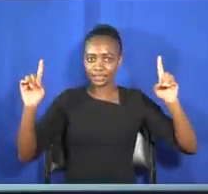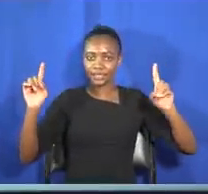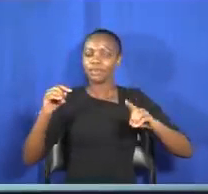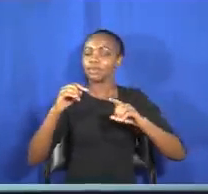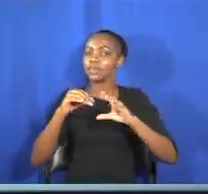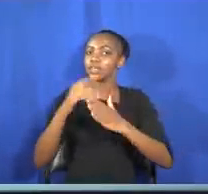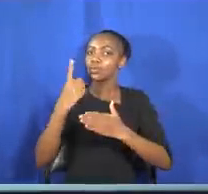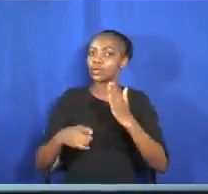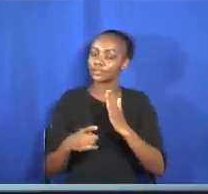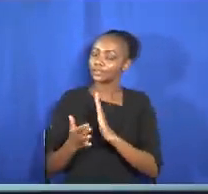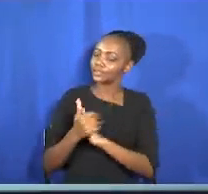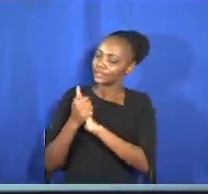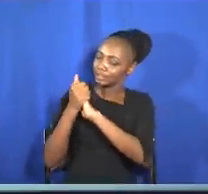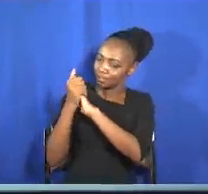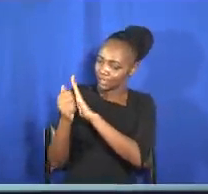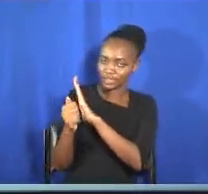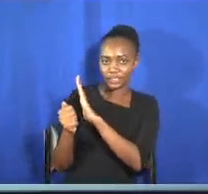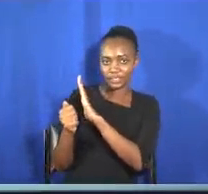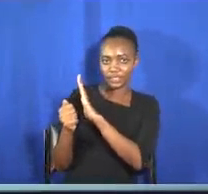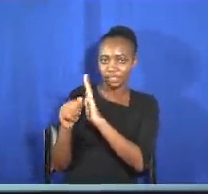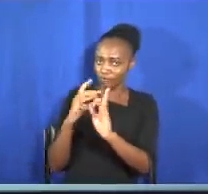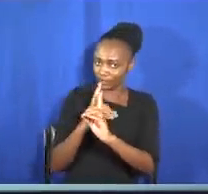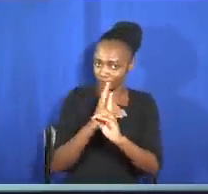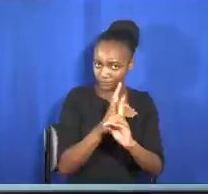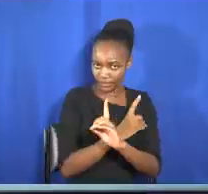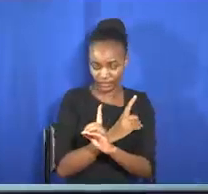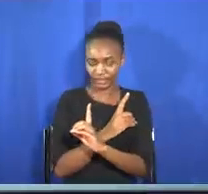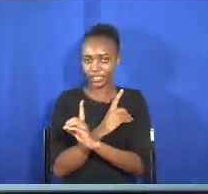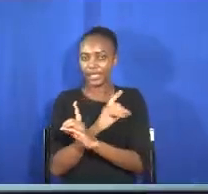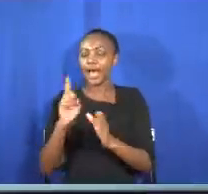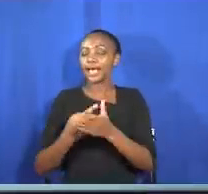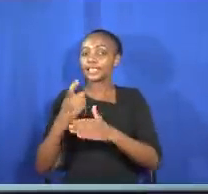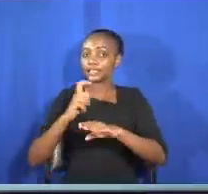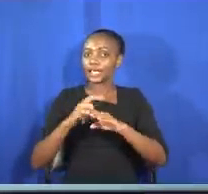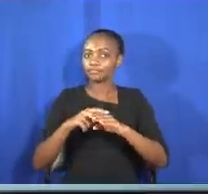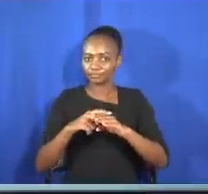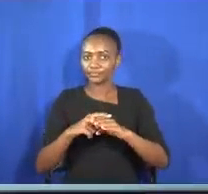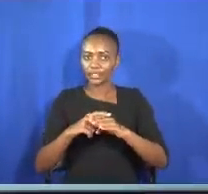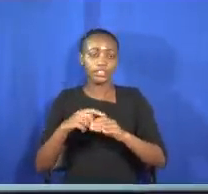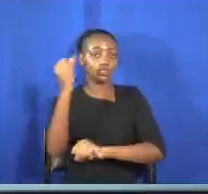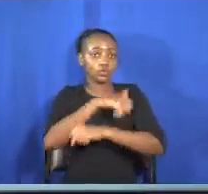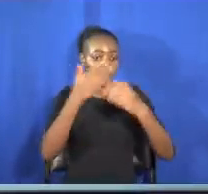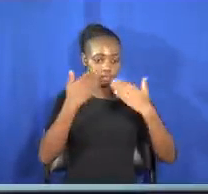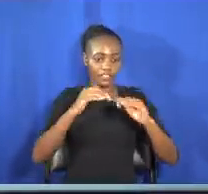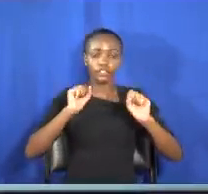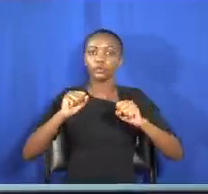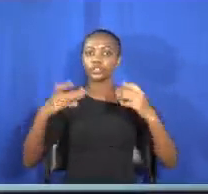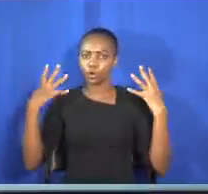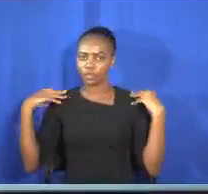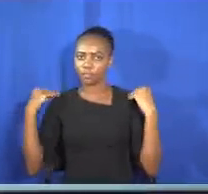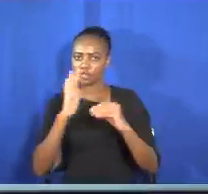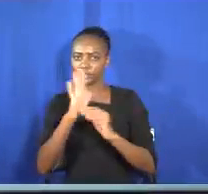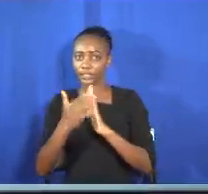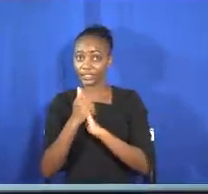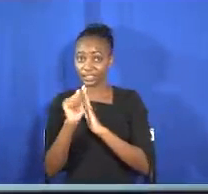in acquiring certain competencies, so that when they move out, they're able to go and